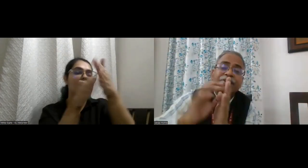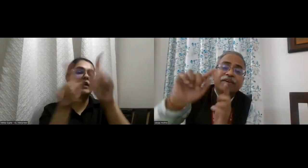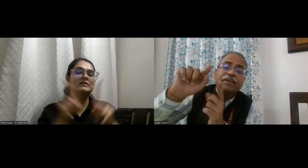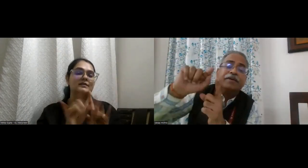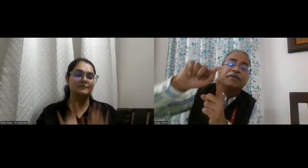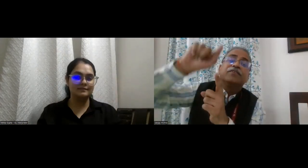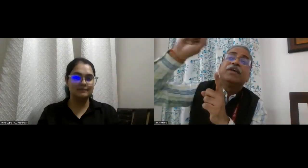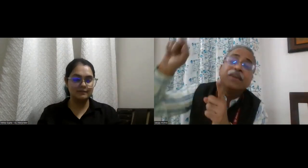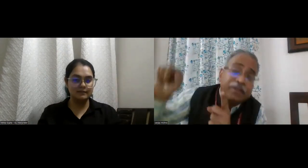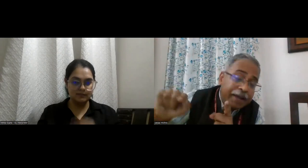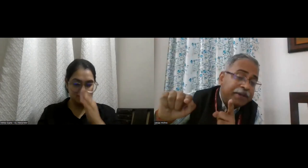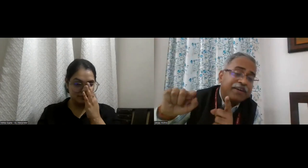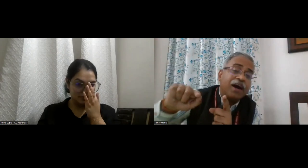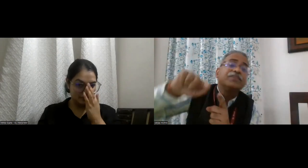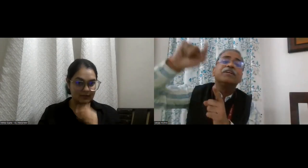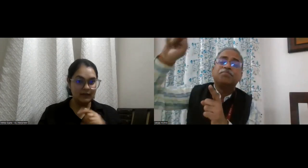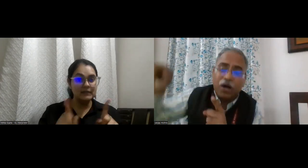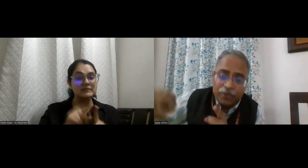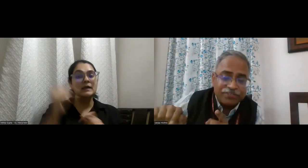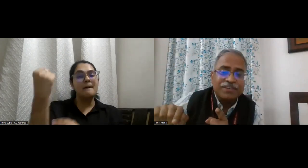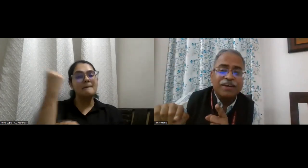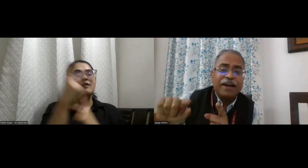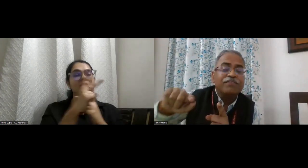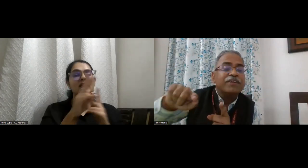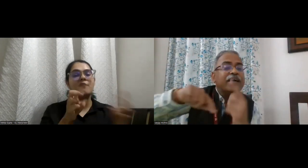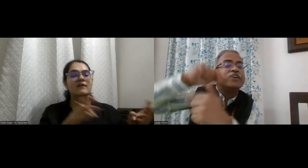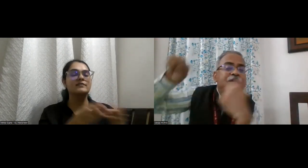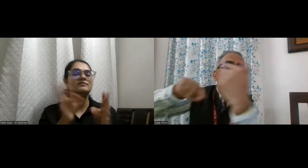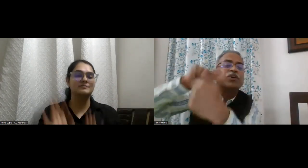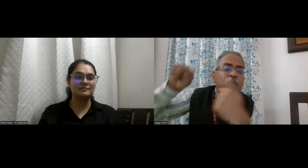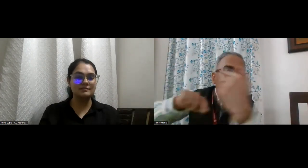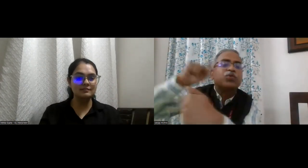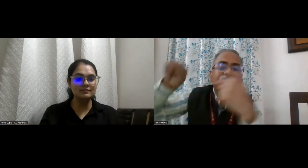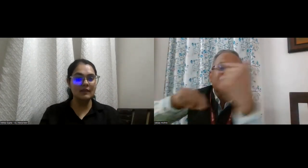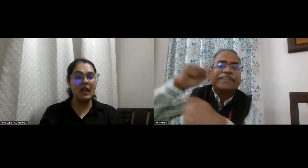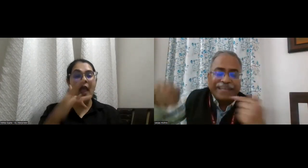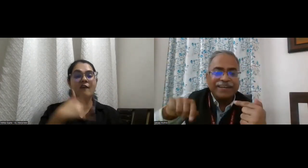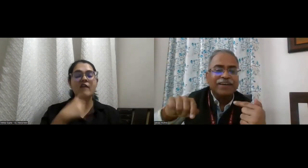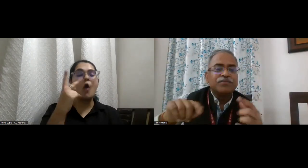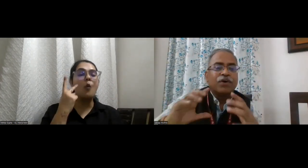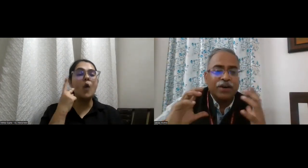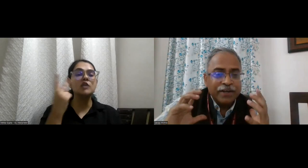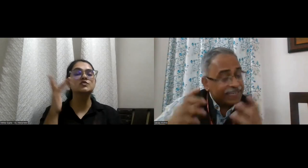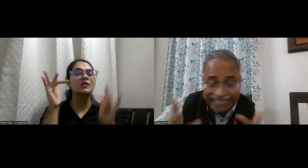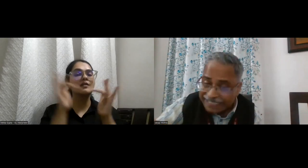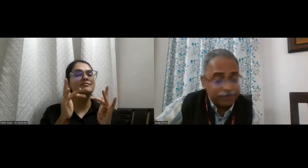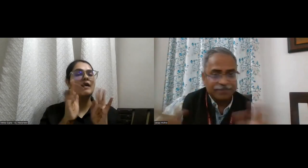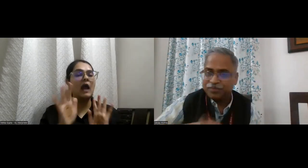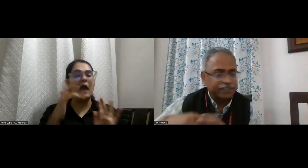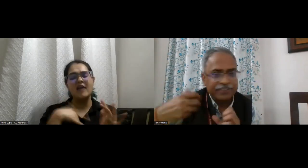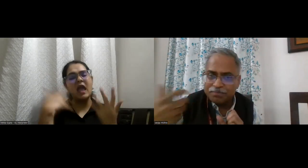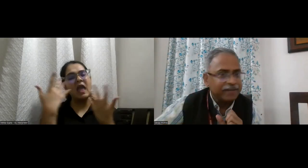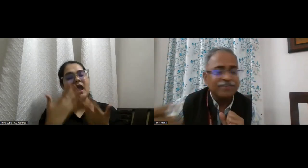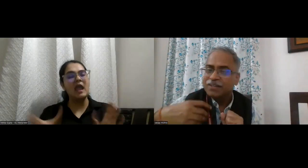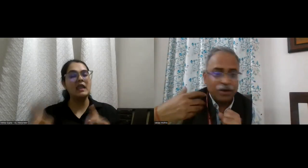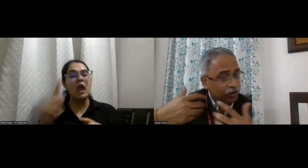power will emit other powers, and it becomes a virtual circle for anybody,